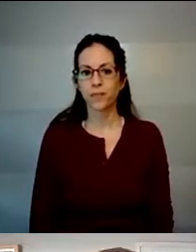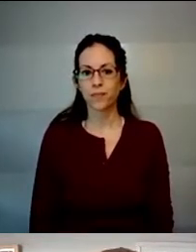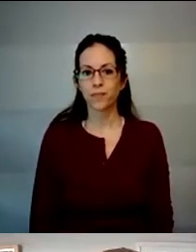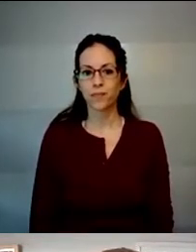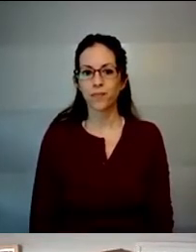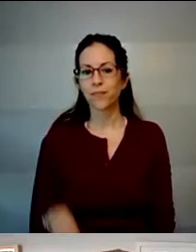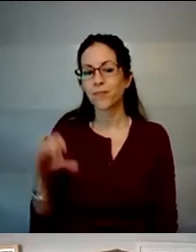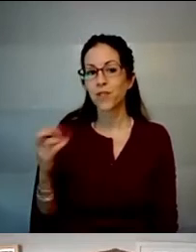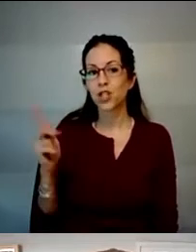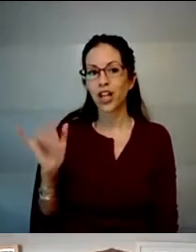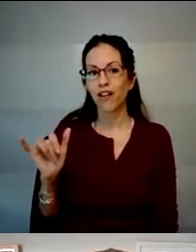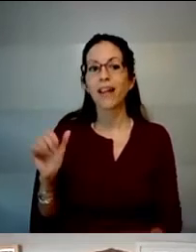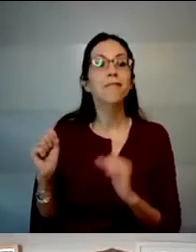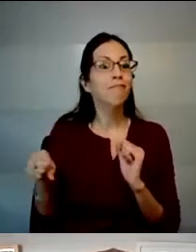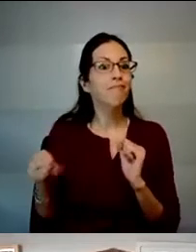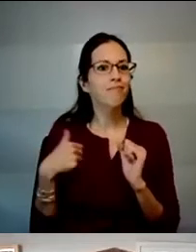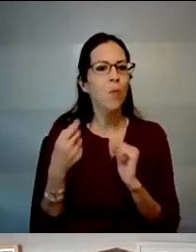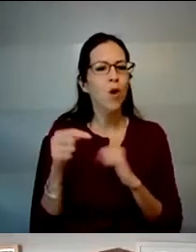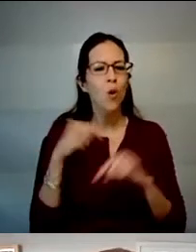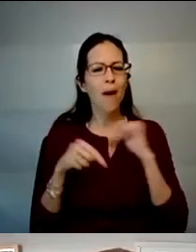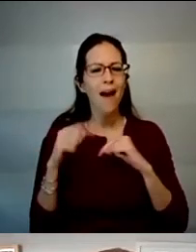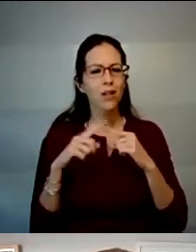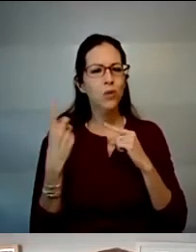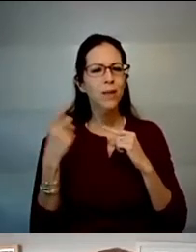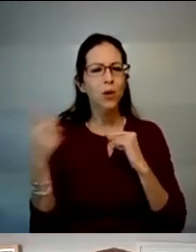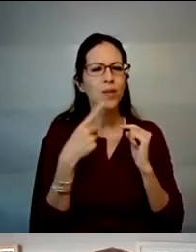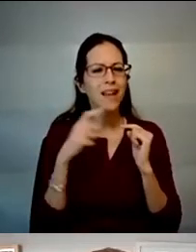Yeah. Well, I want to kind of go back to something you said, Sean,